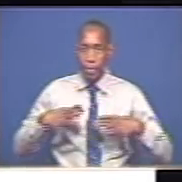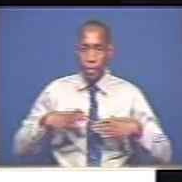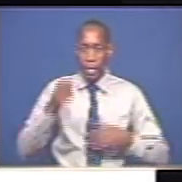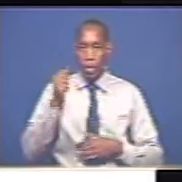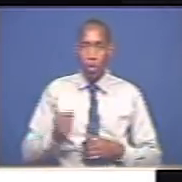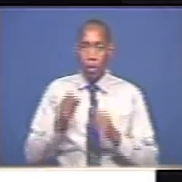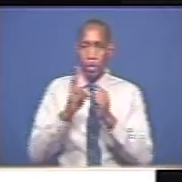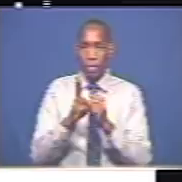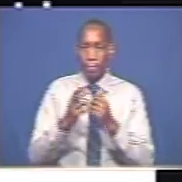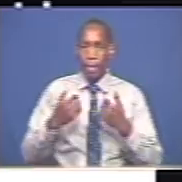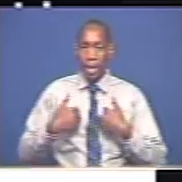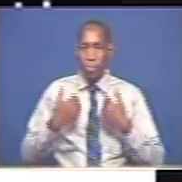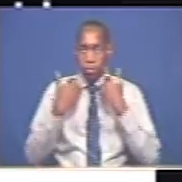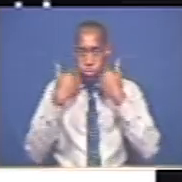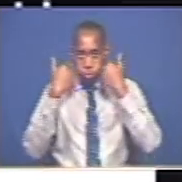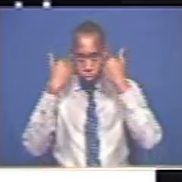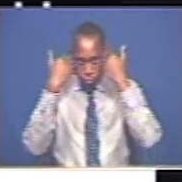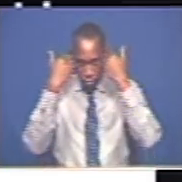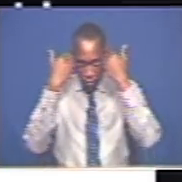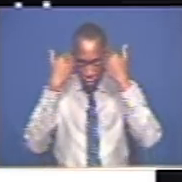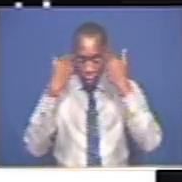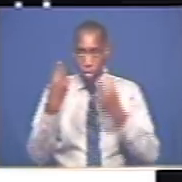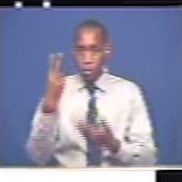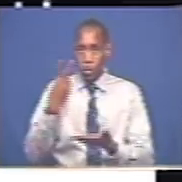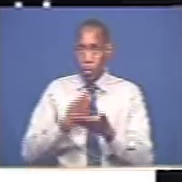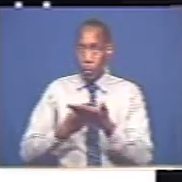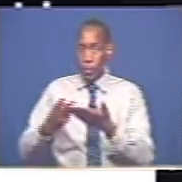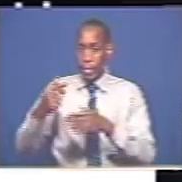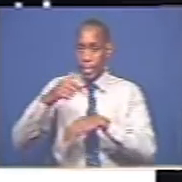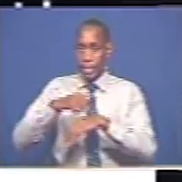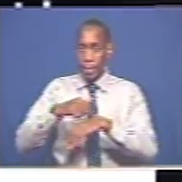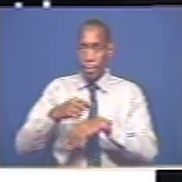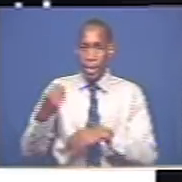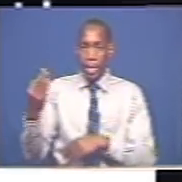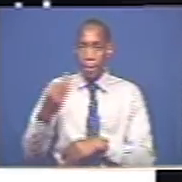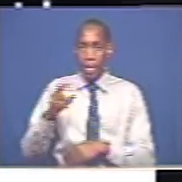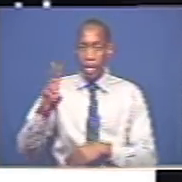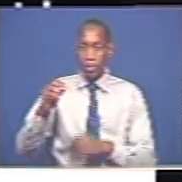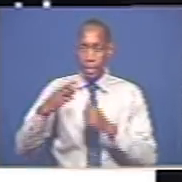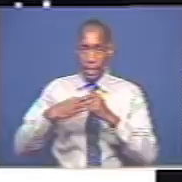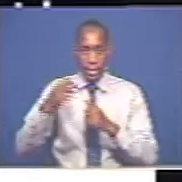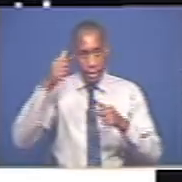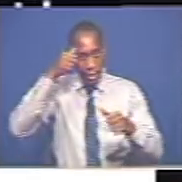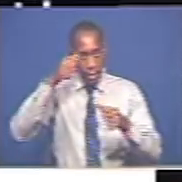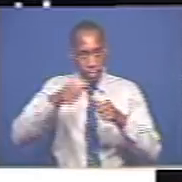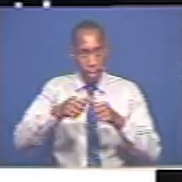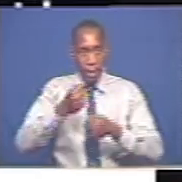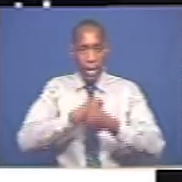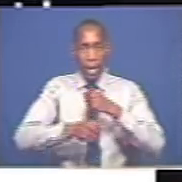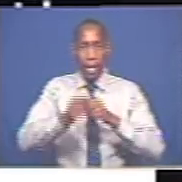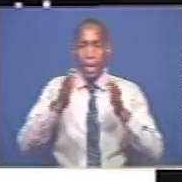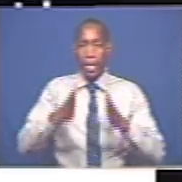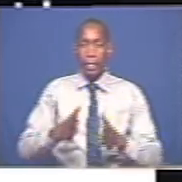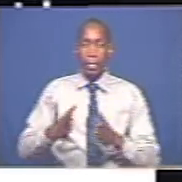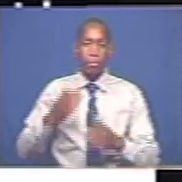12 have depression in any two-week period. March 2018, obviously, you remember, there's an actor, Kevin Rowley, who